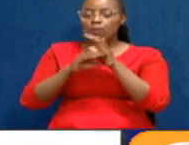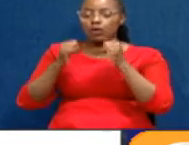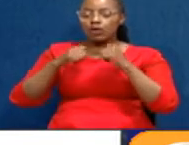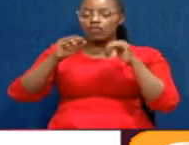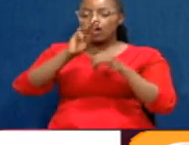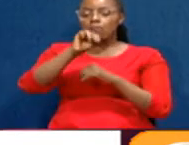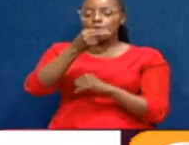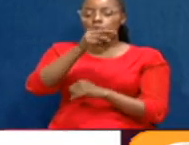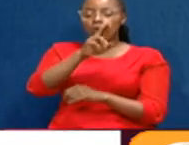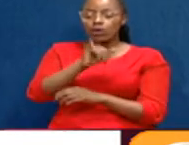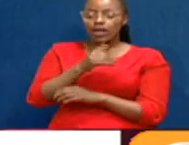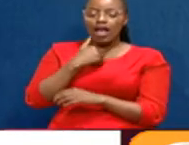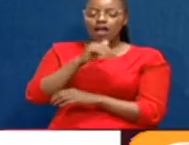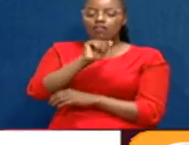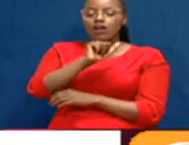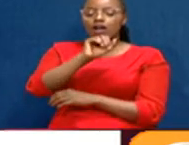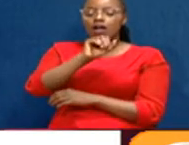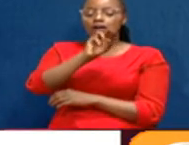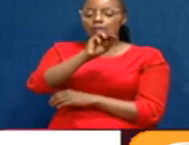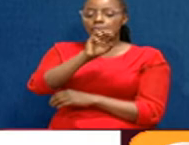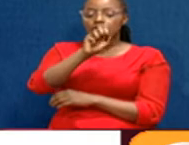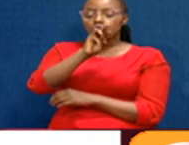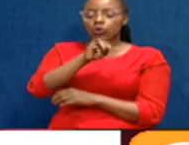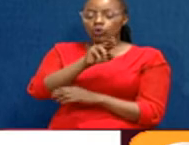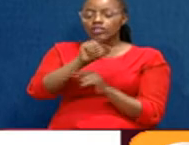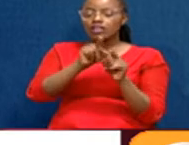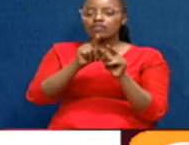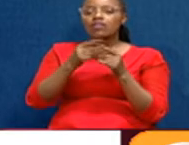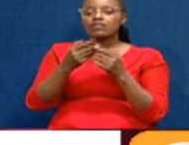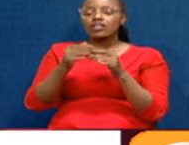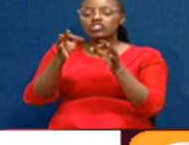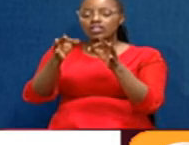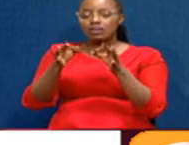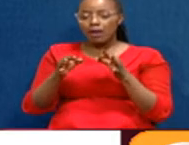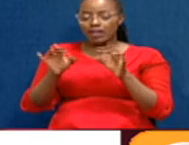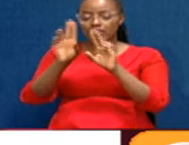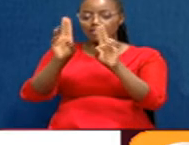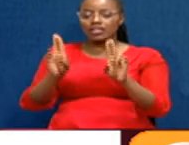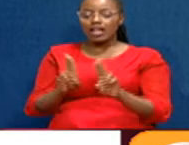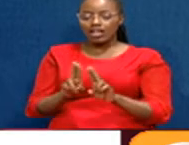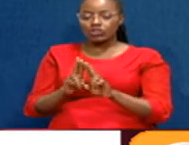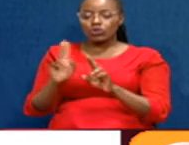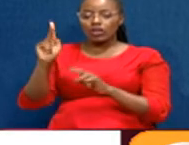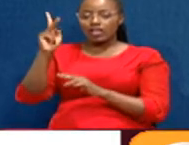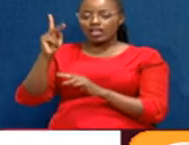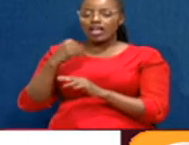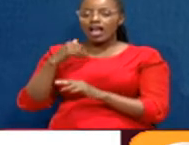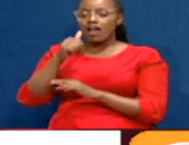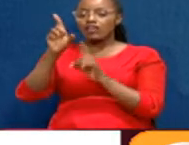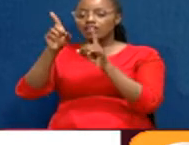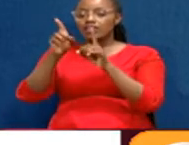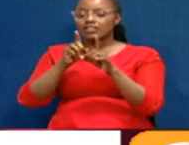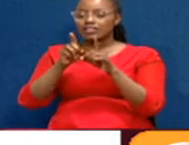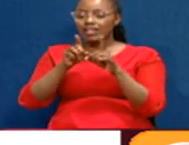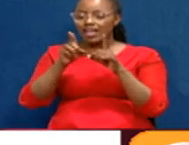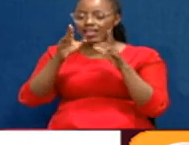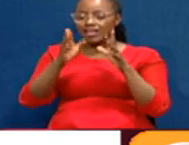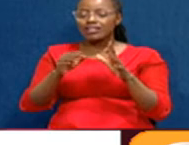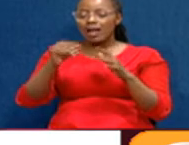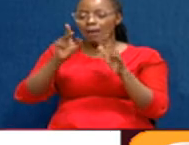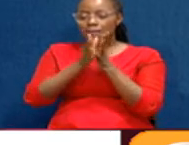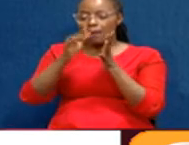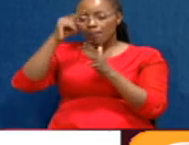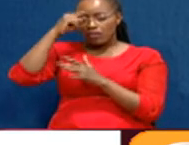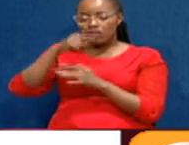Muhuri. We have Abrahams Misoi, programs manager, Transparency International Kenya, and Hilary Onami, who's the director of public policy and